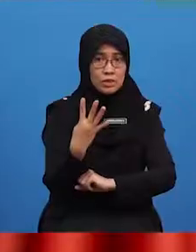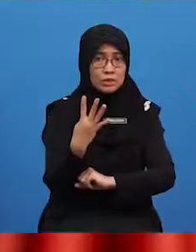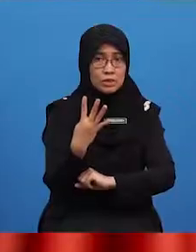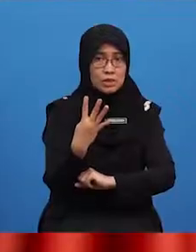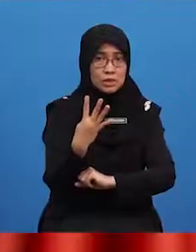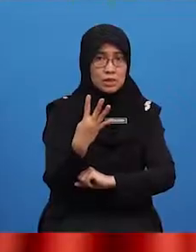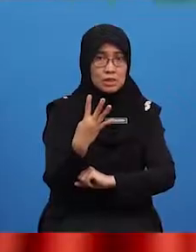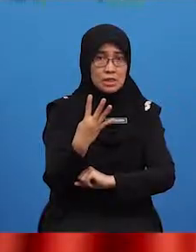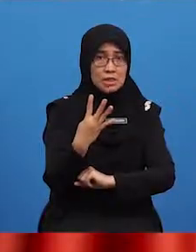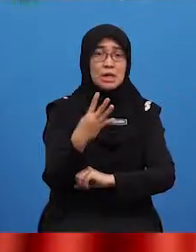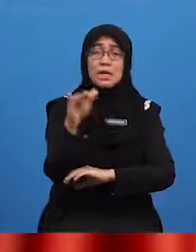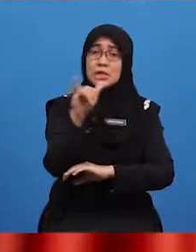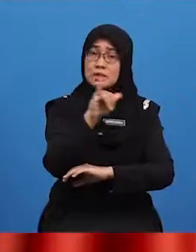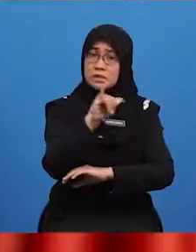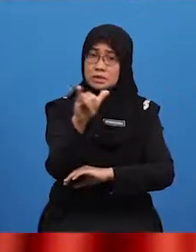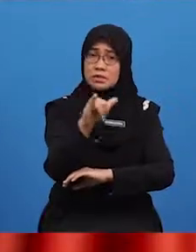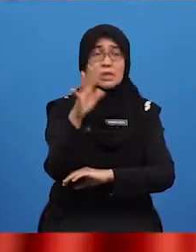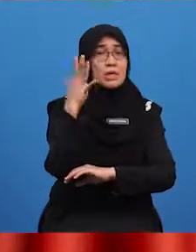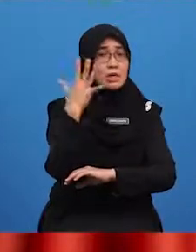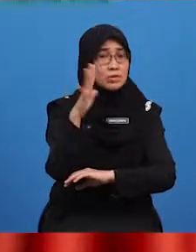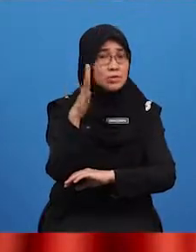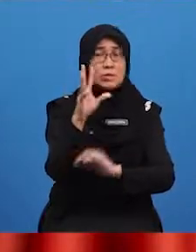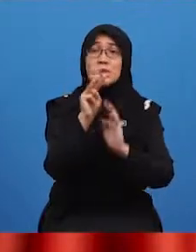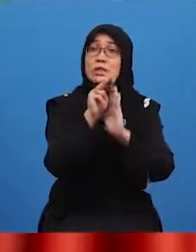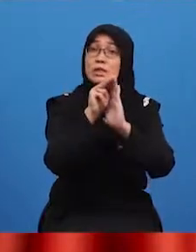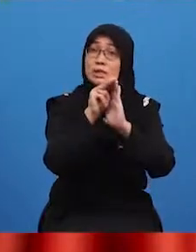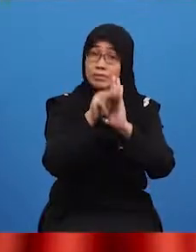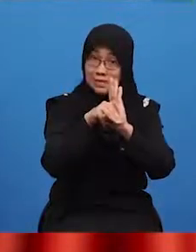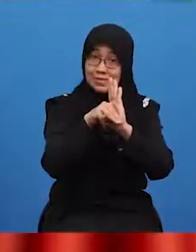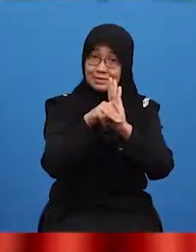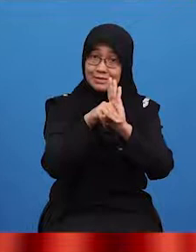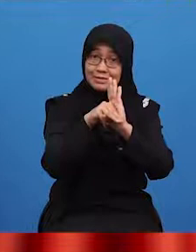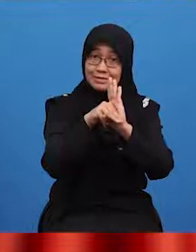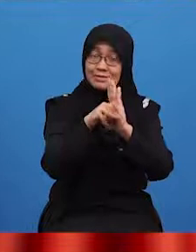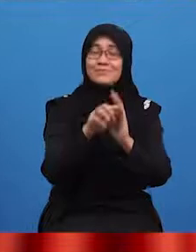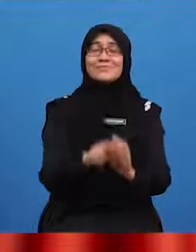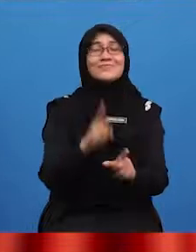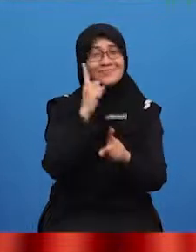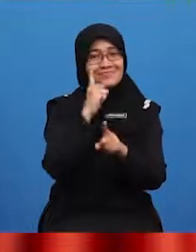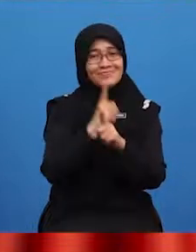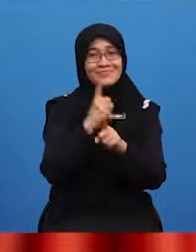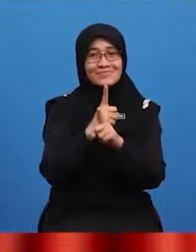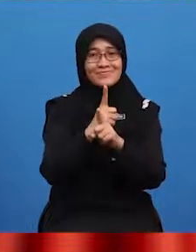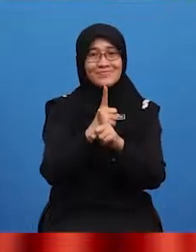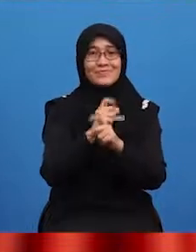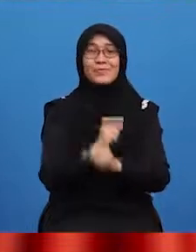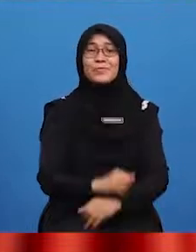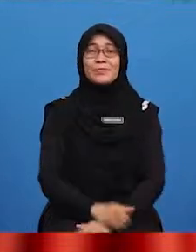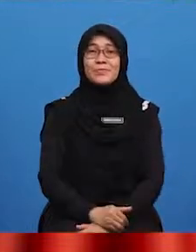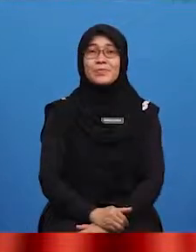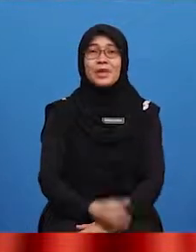Yes. So, a quarter is actually 15 minutes.